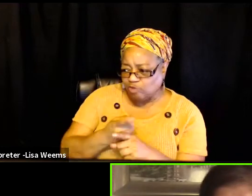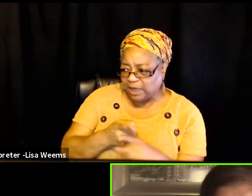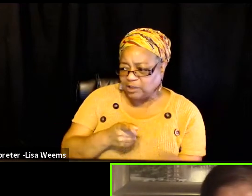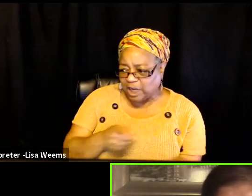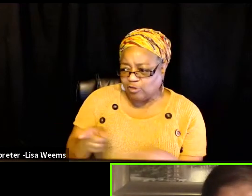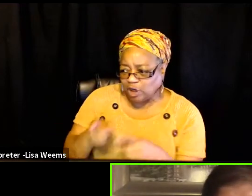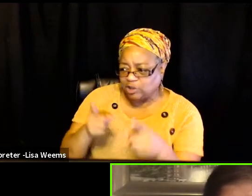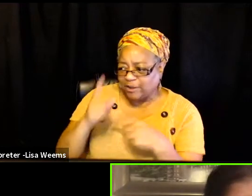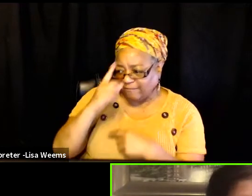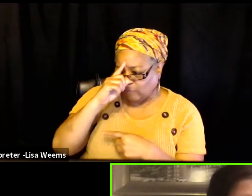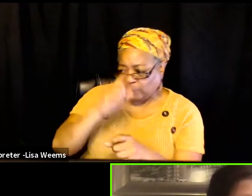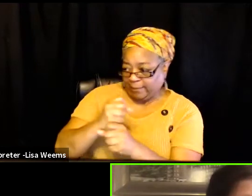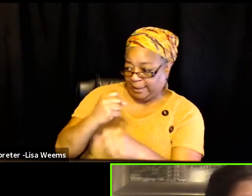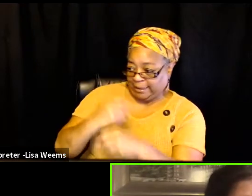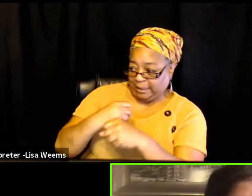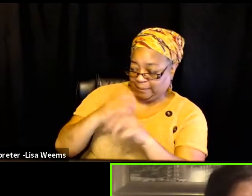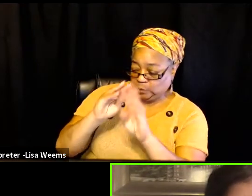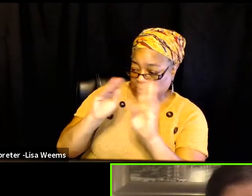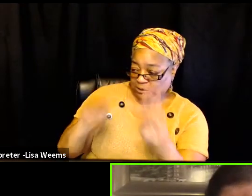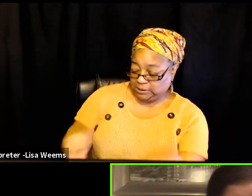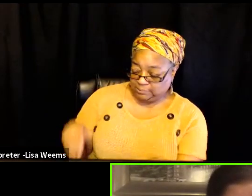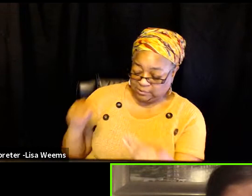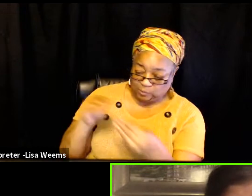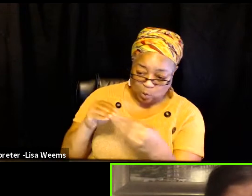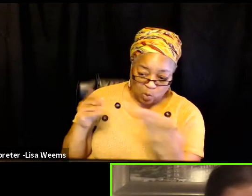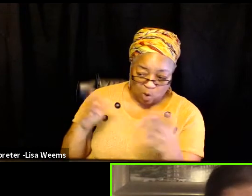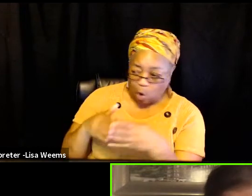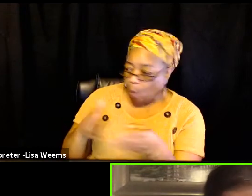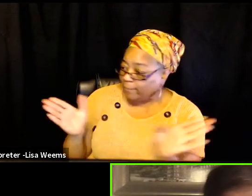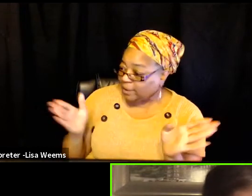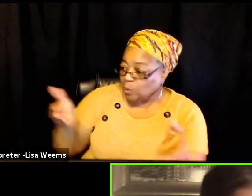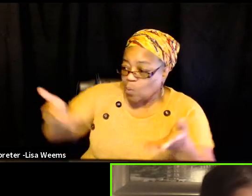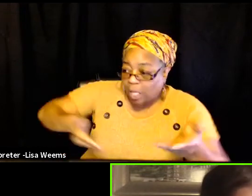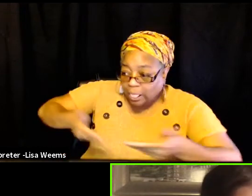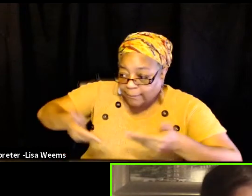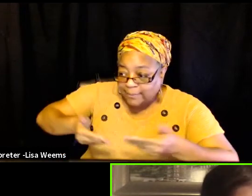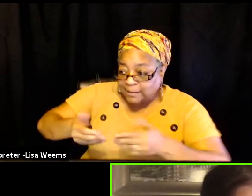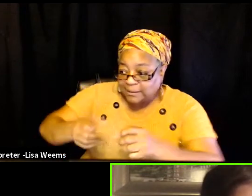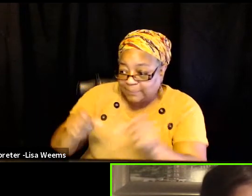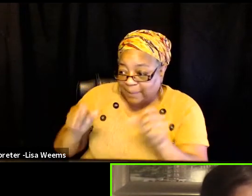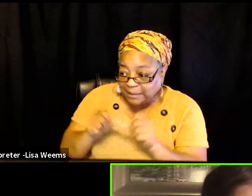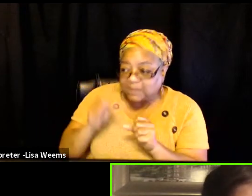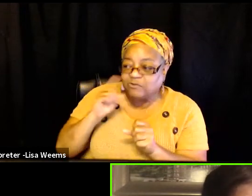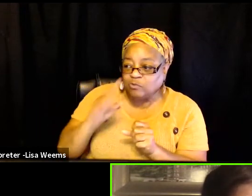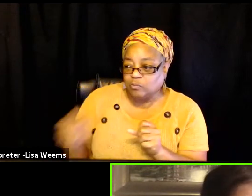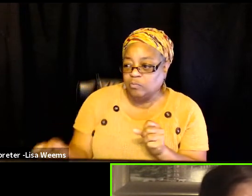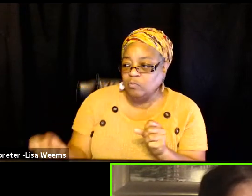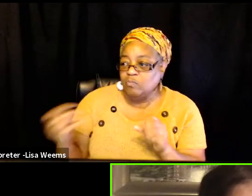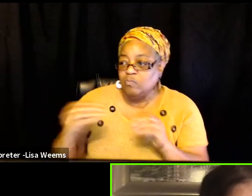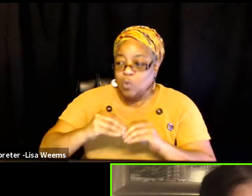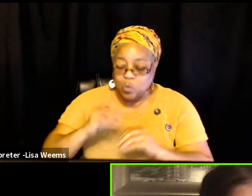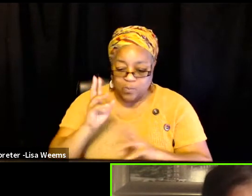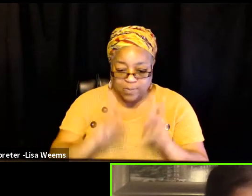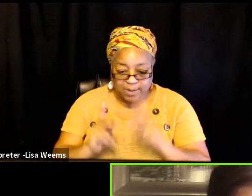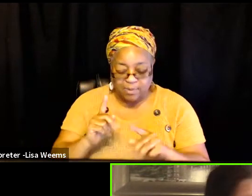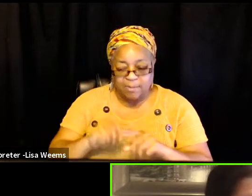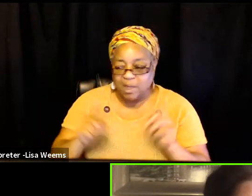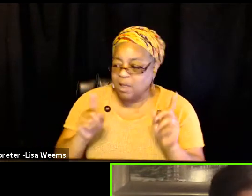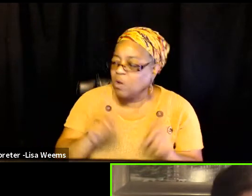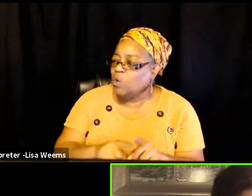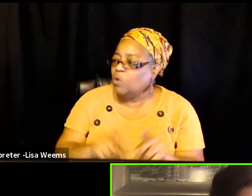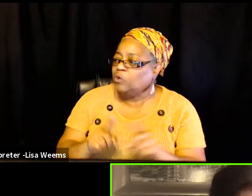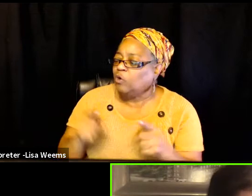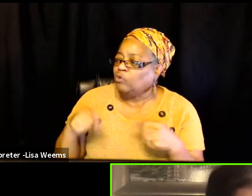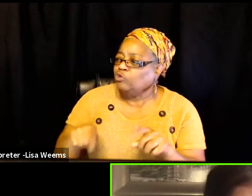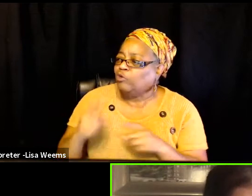museums more open and welcoming spaces for a larger group of people. But I also, during the